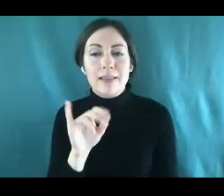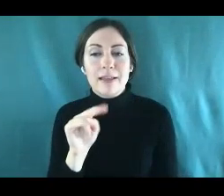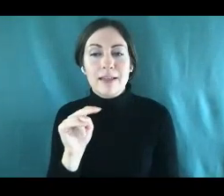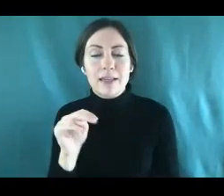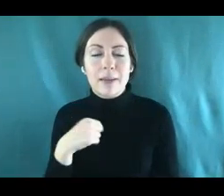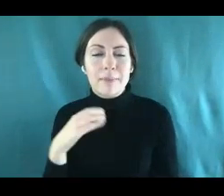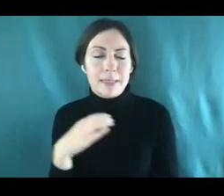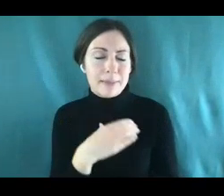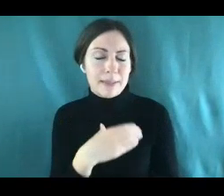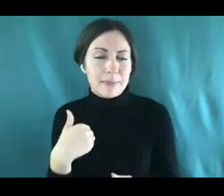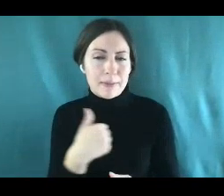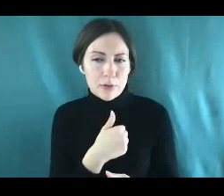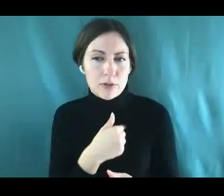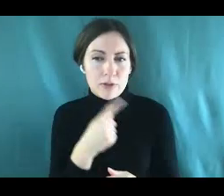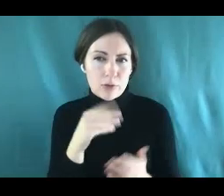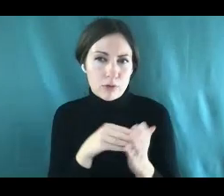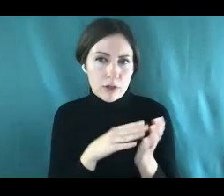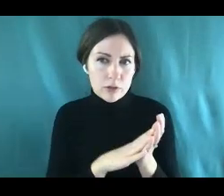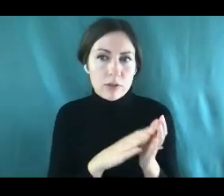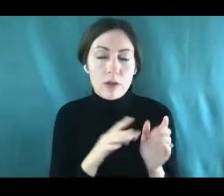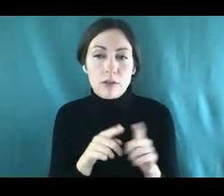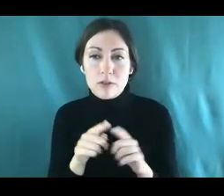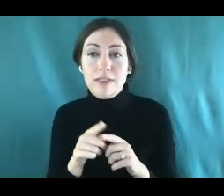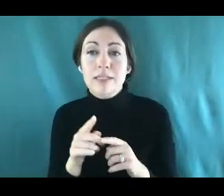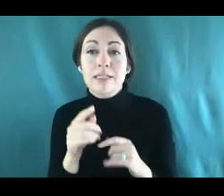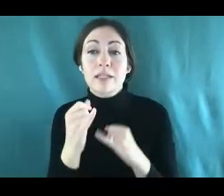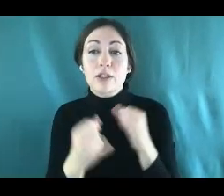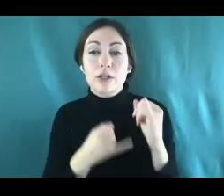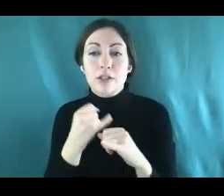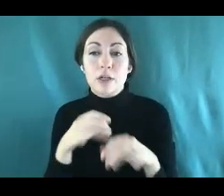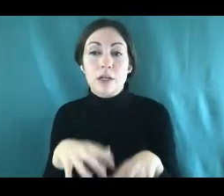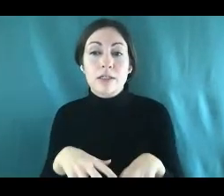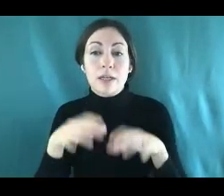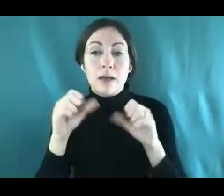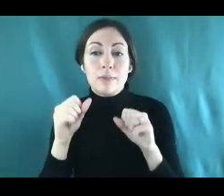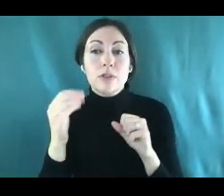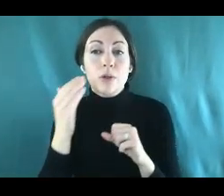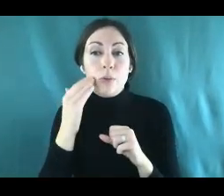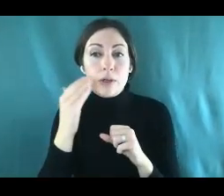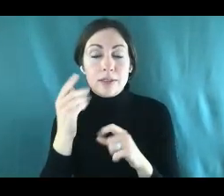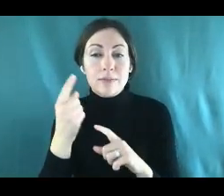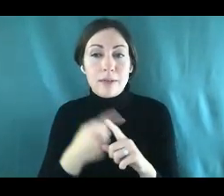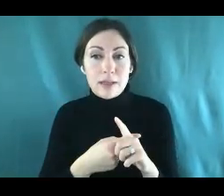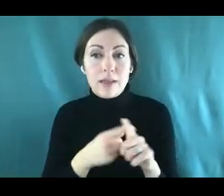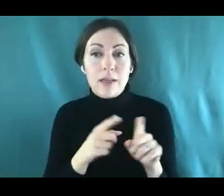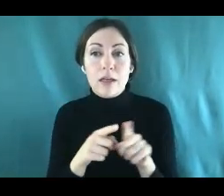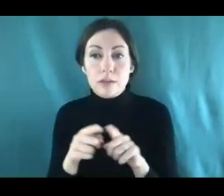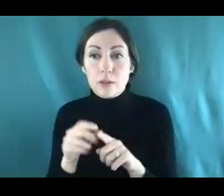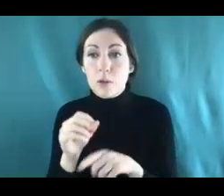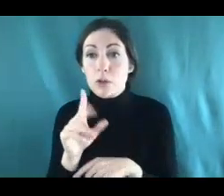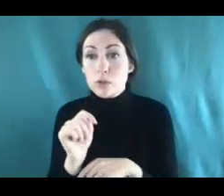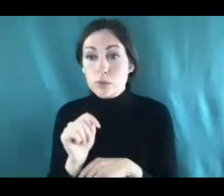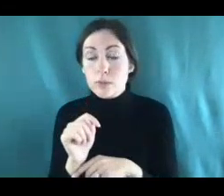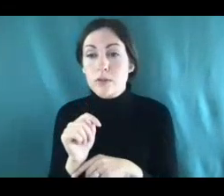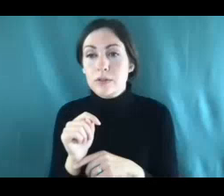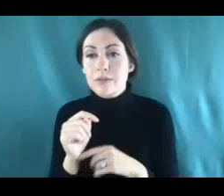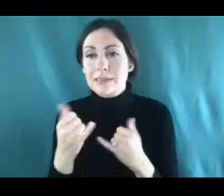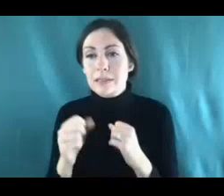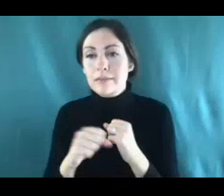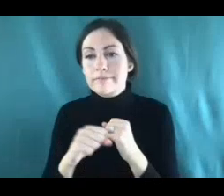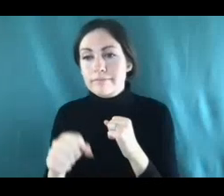record. It's also International Adoption Awareness Month. And then as an extension from October being Domestic Violence Awareness,